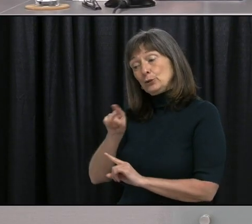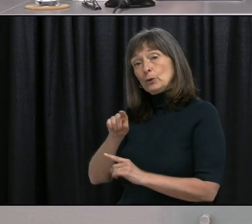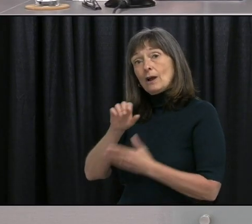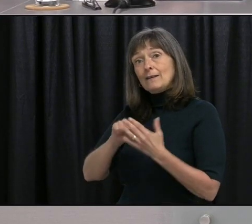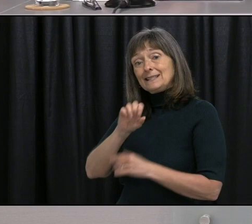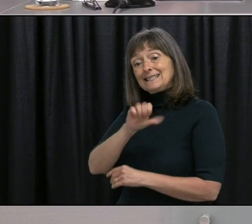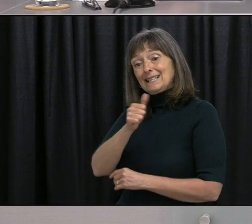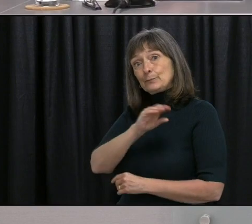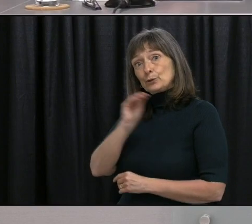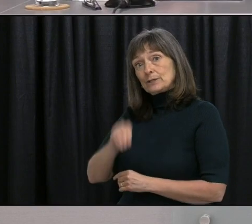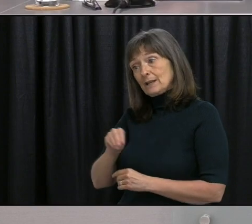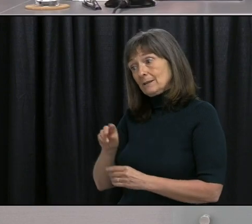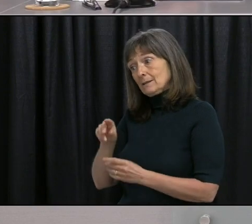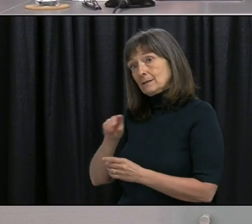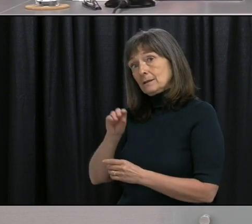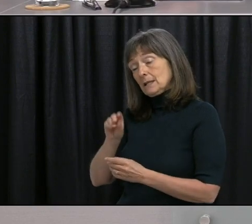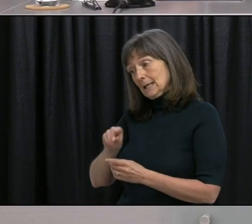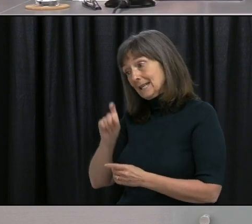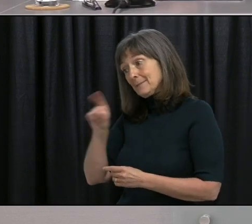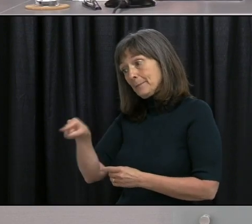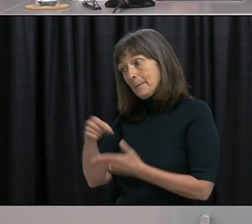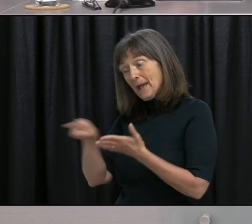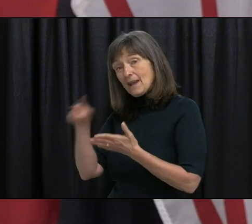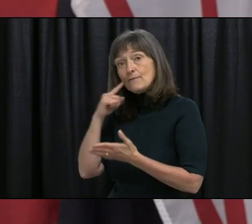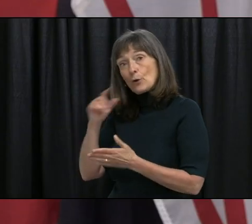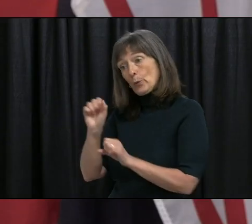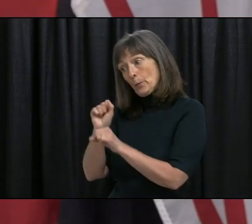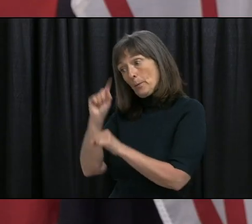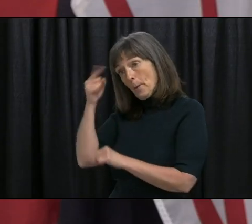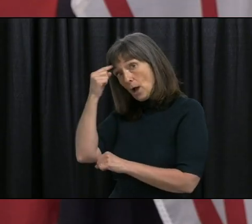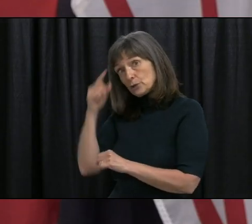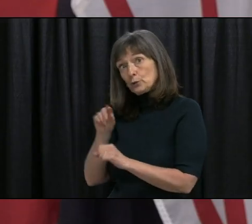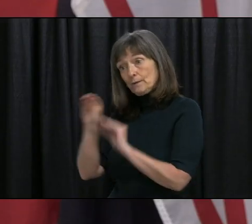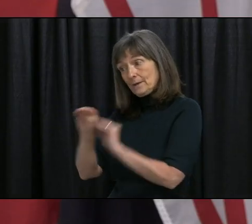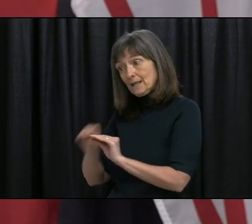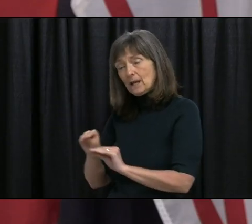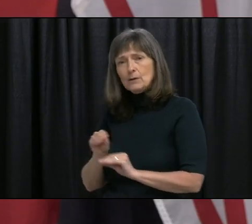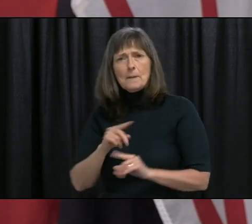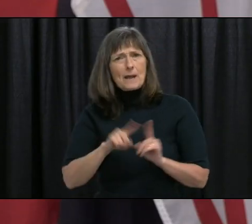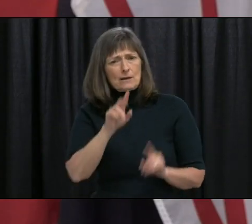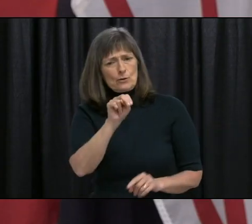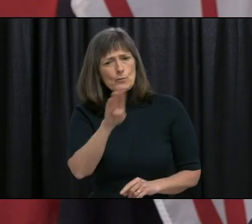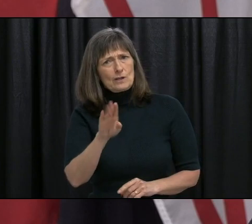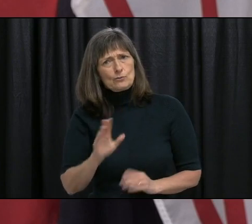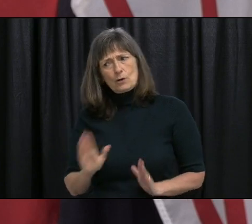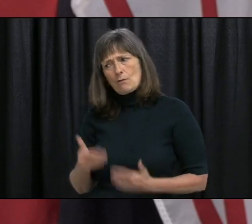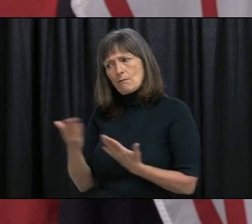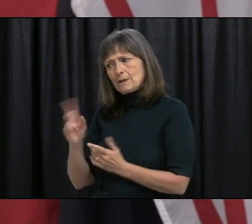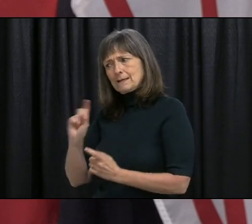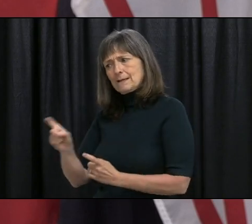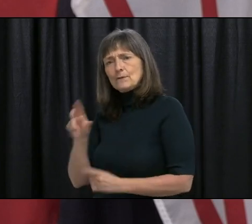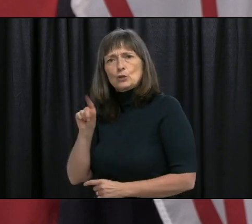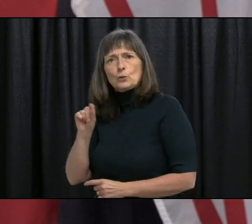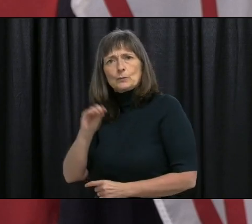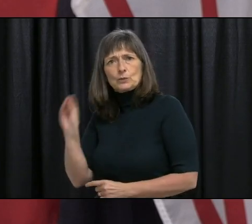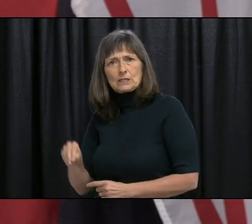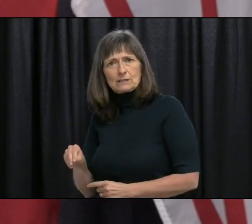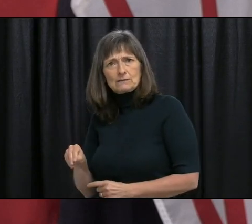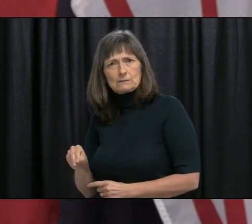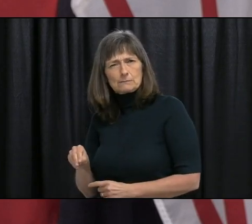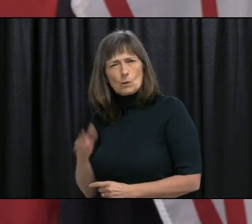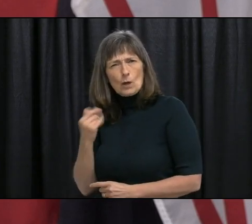offering, up to 20%? Yeah, so when you look at from an employer point of view, if they were to do the administration, there's a number